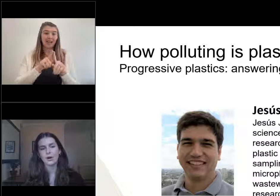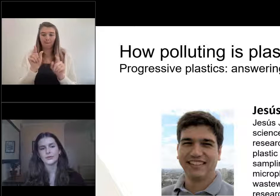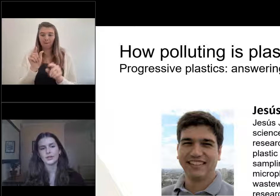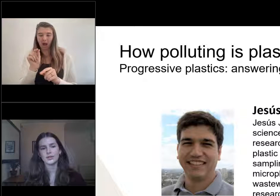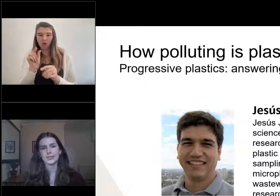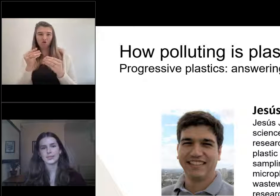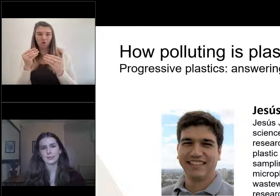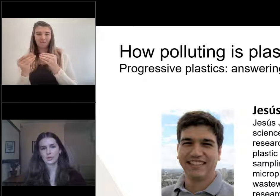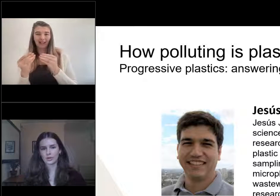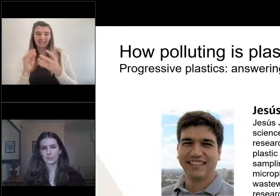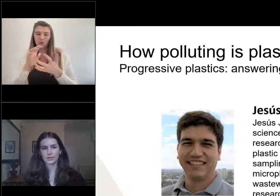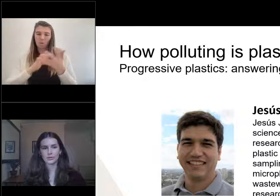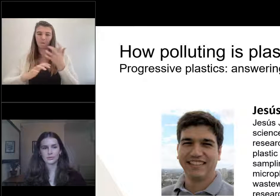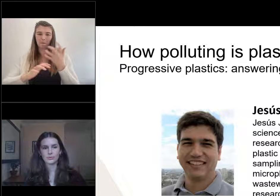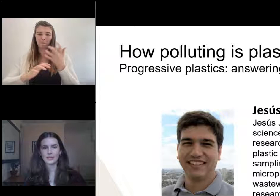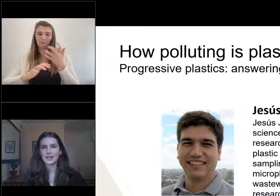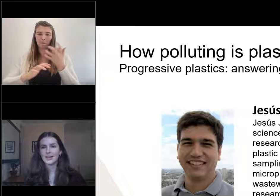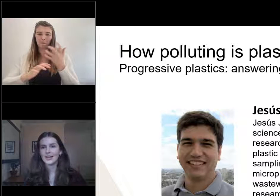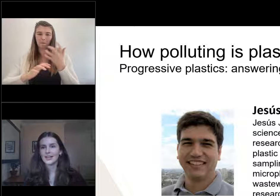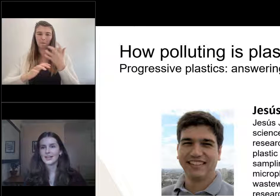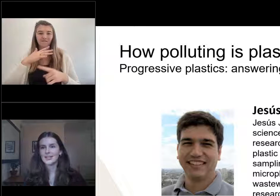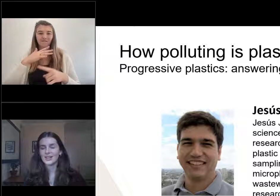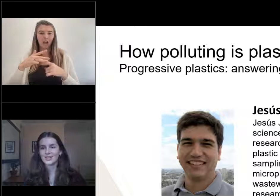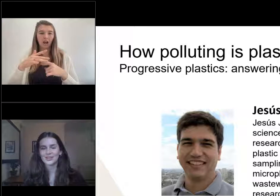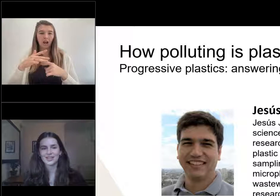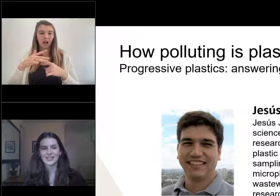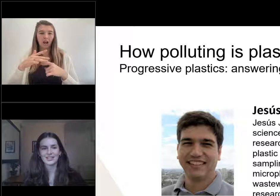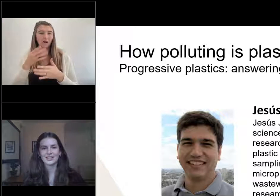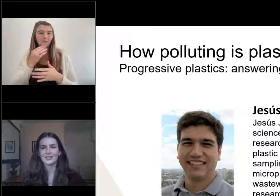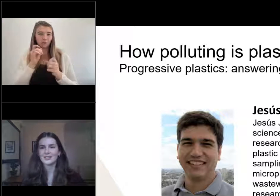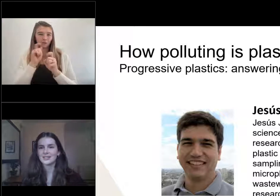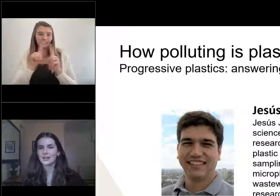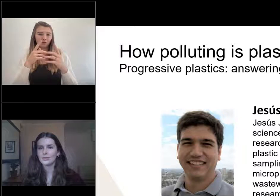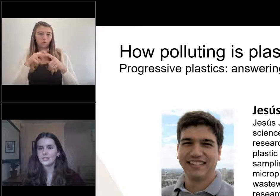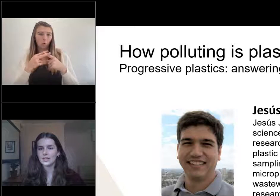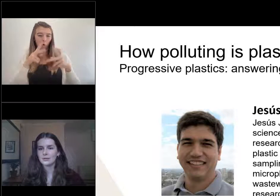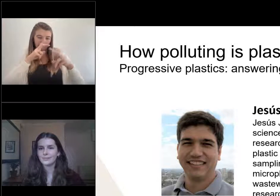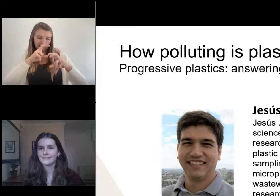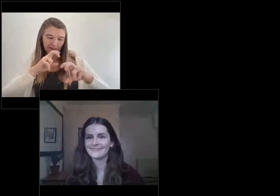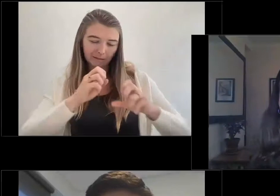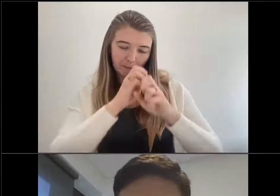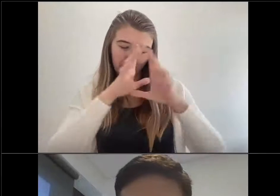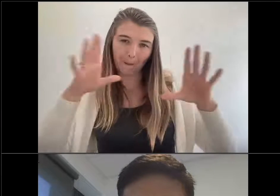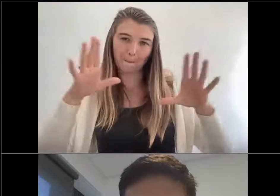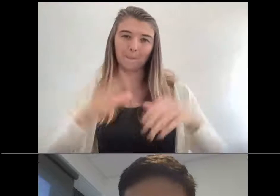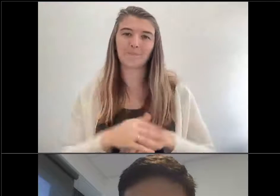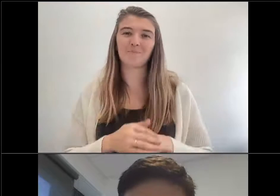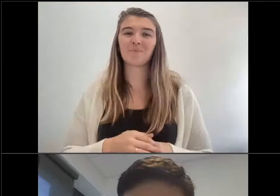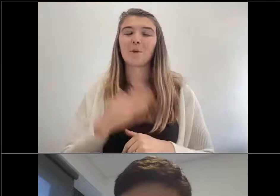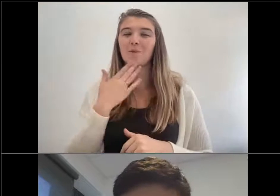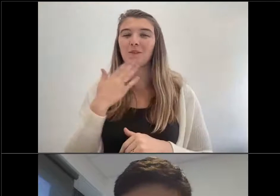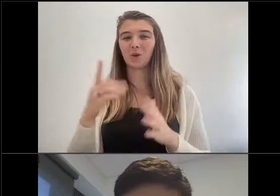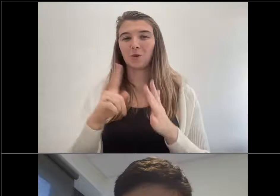matrices, often using spectroscopic tools. Thank you so much for joining us, Jesus. Over to you. Thank